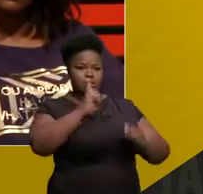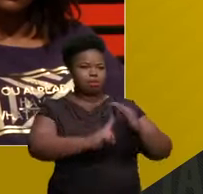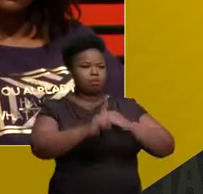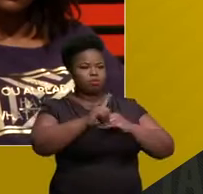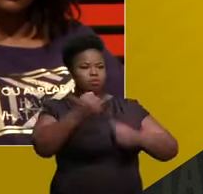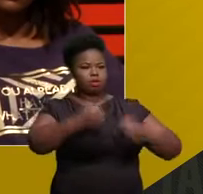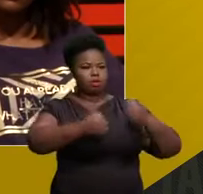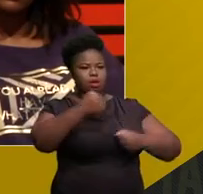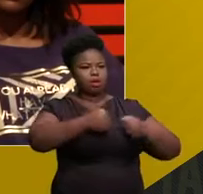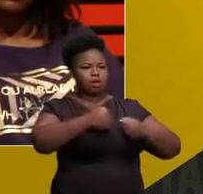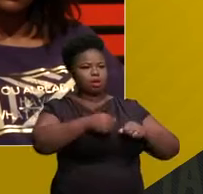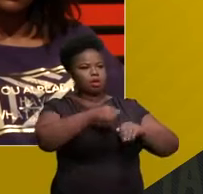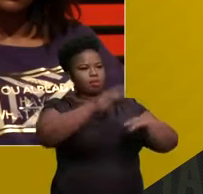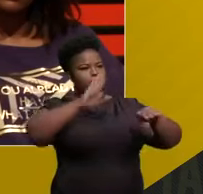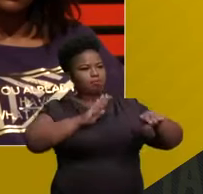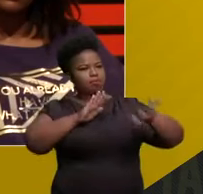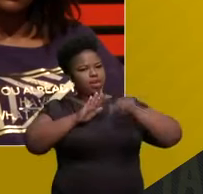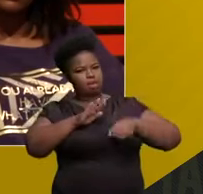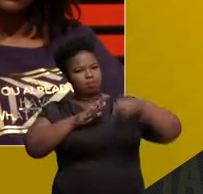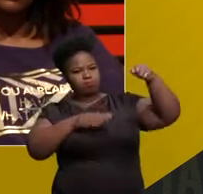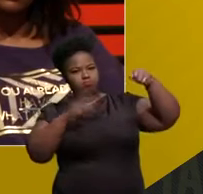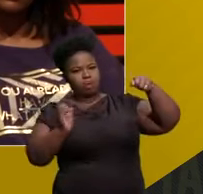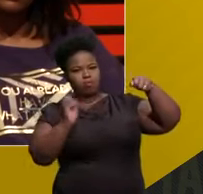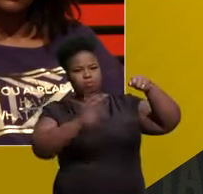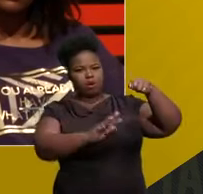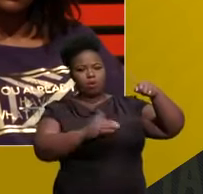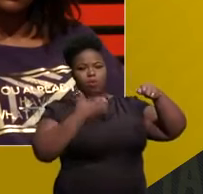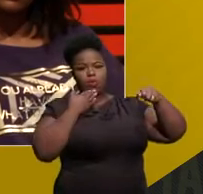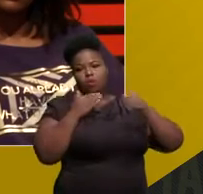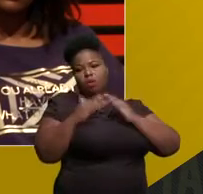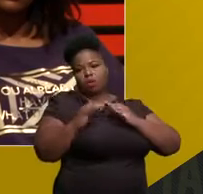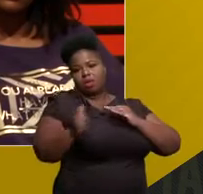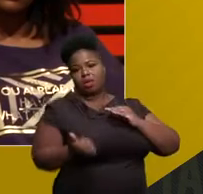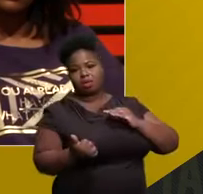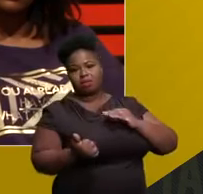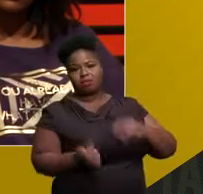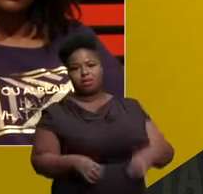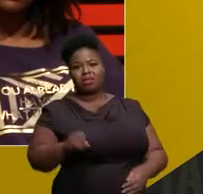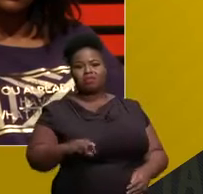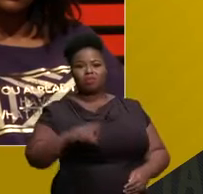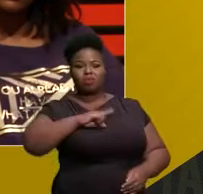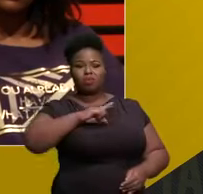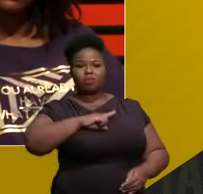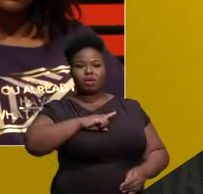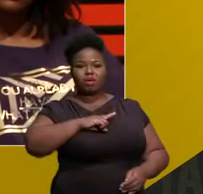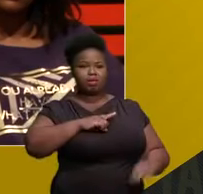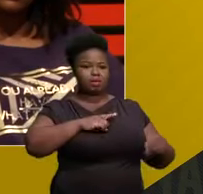puting. And ukenya ka puting ki a neighbor. If it wasn't for my younger son,